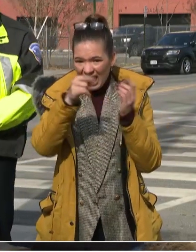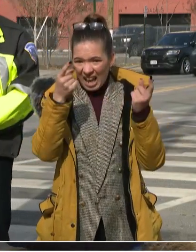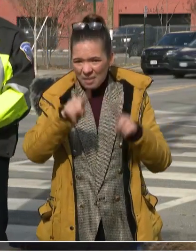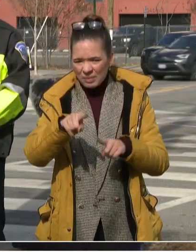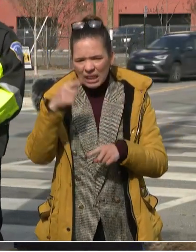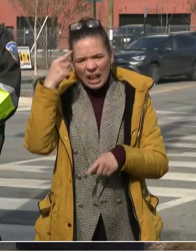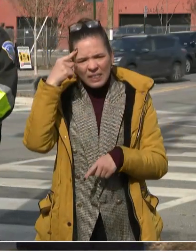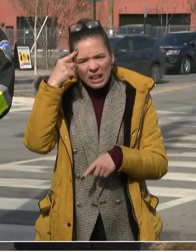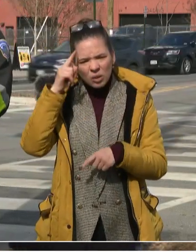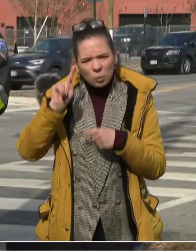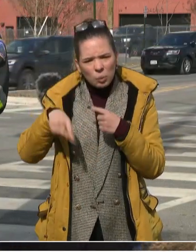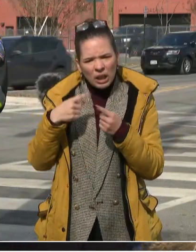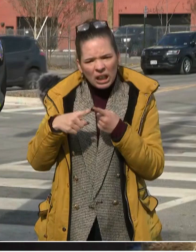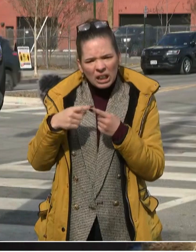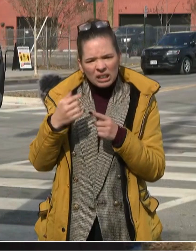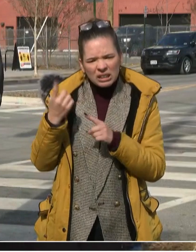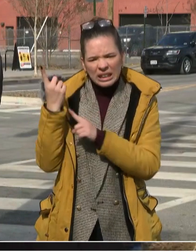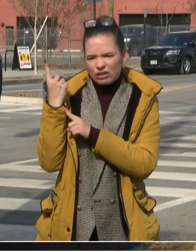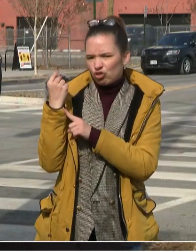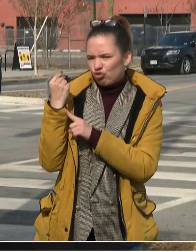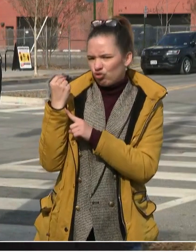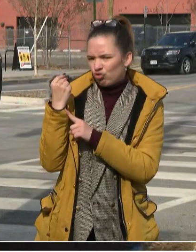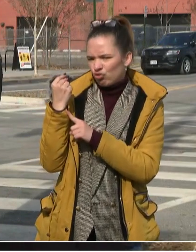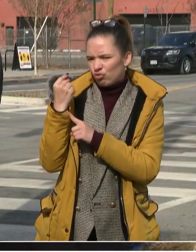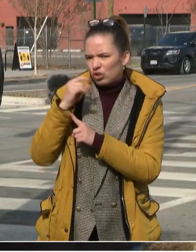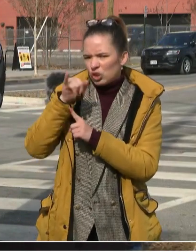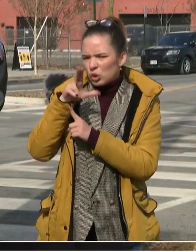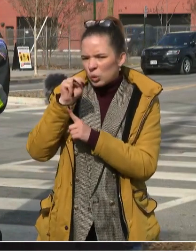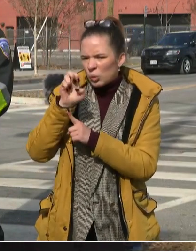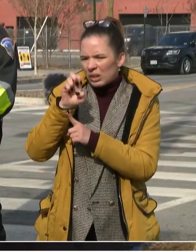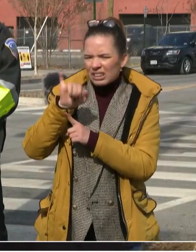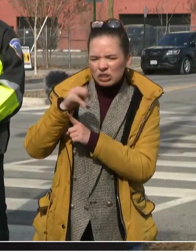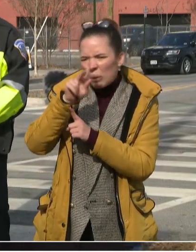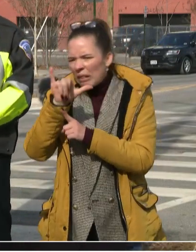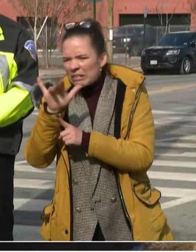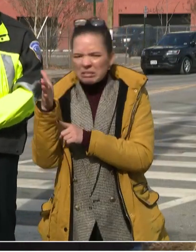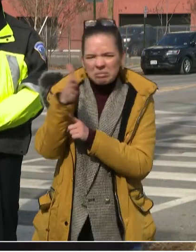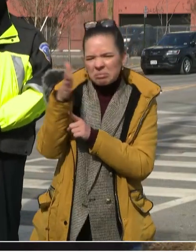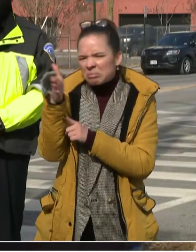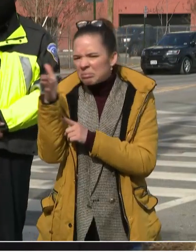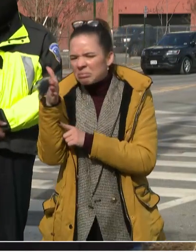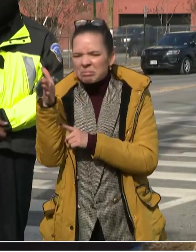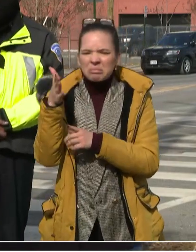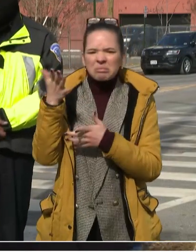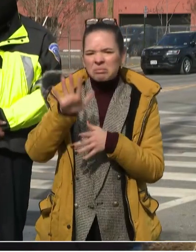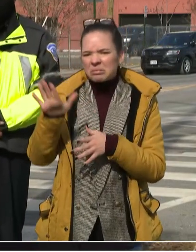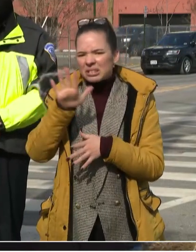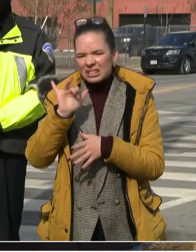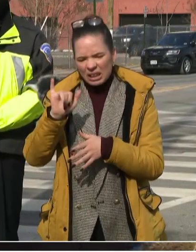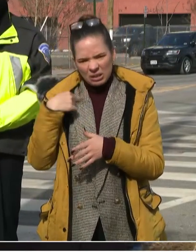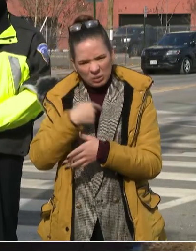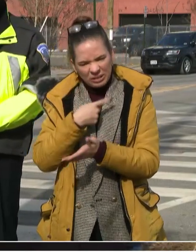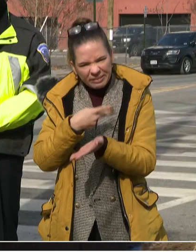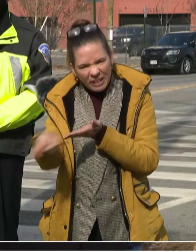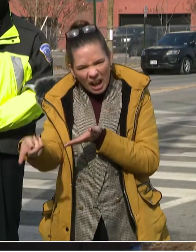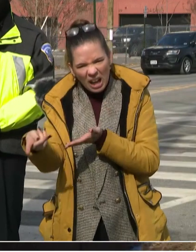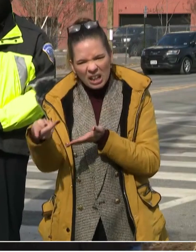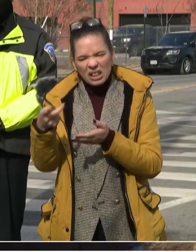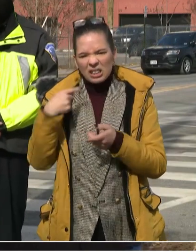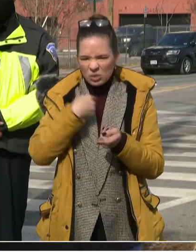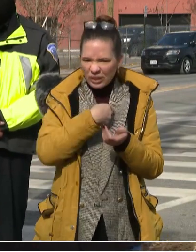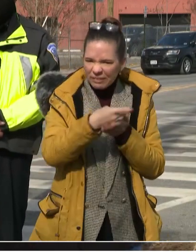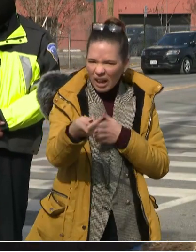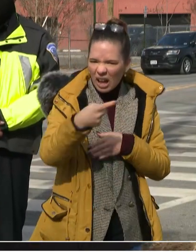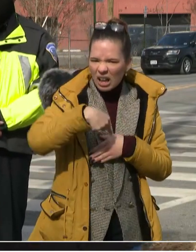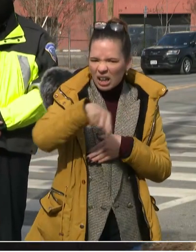June and July, right there in front of it. So we have both a failure of a failure of our young kids for the most basic